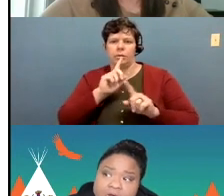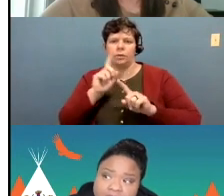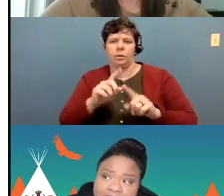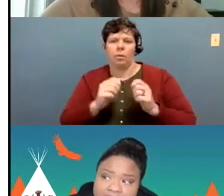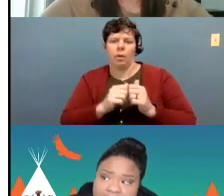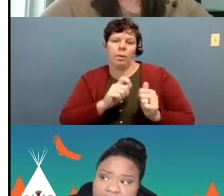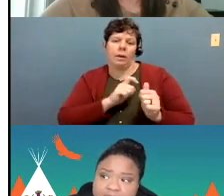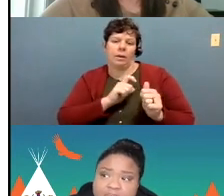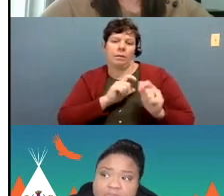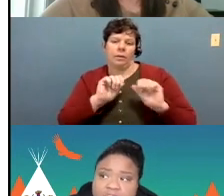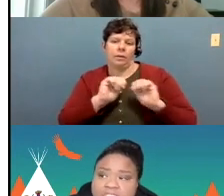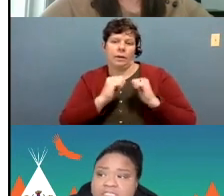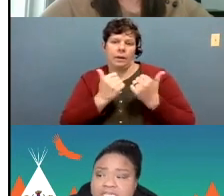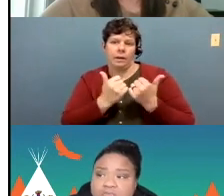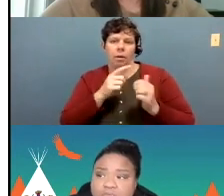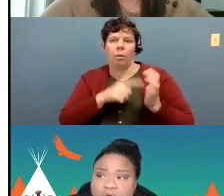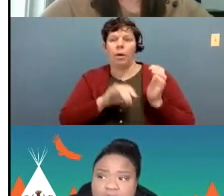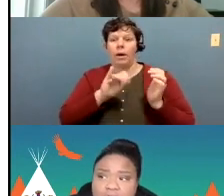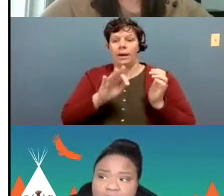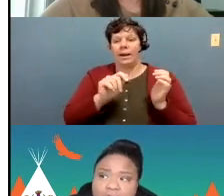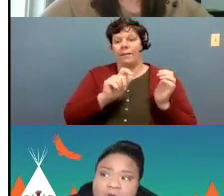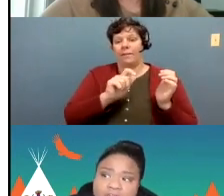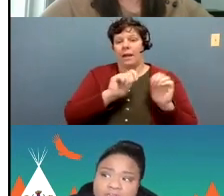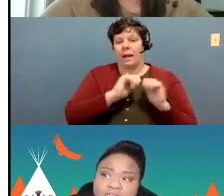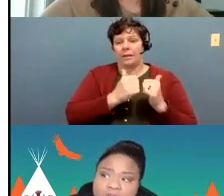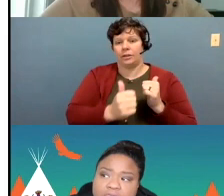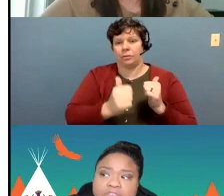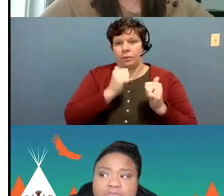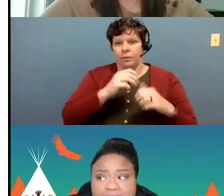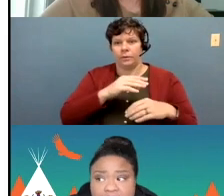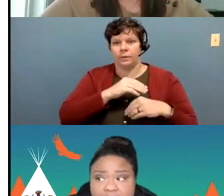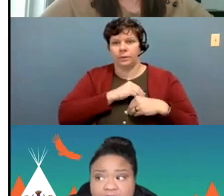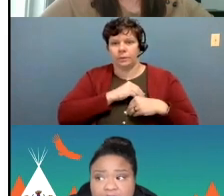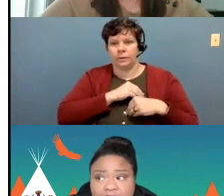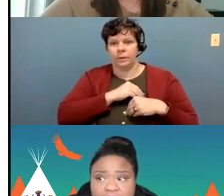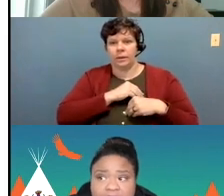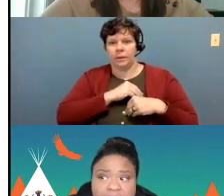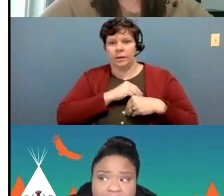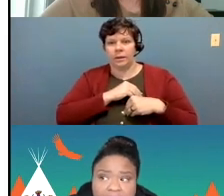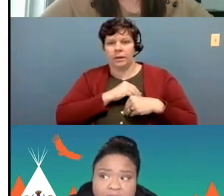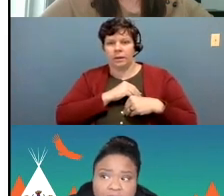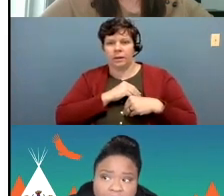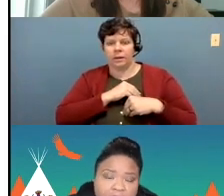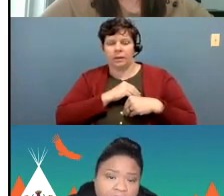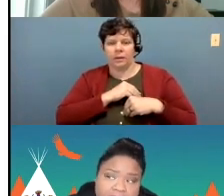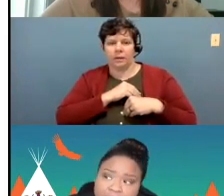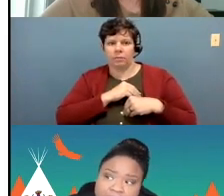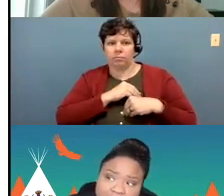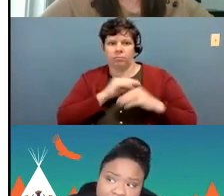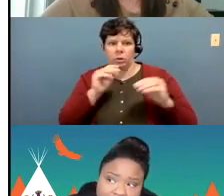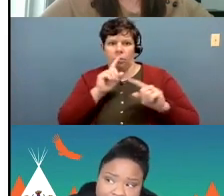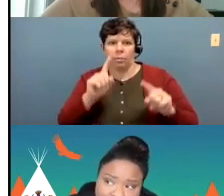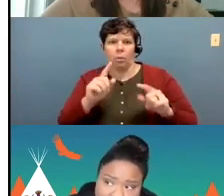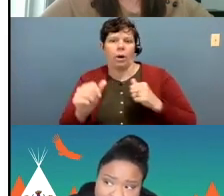What if an agency refuses to take a report? Or what if it would be too dangerous for a family to make that report? Would NamUs